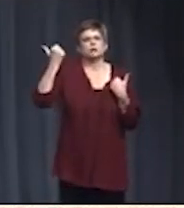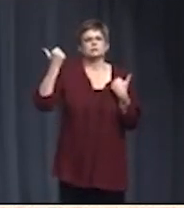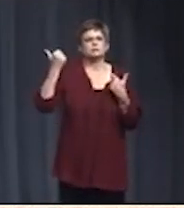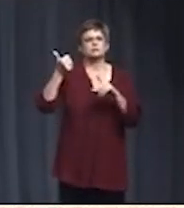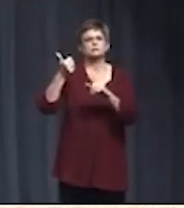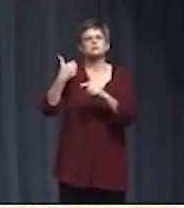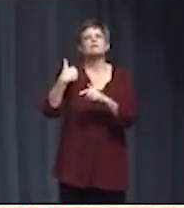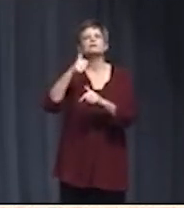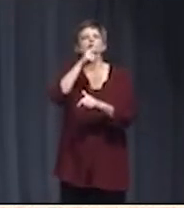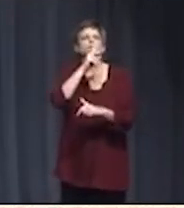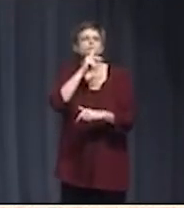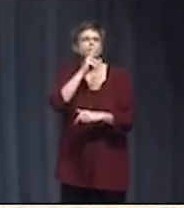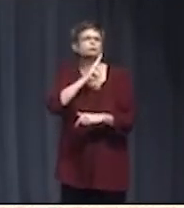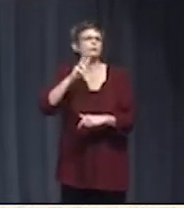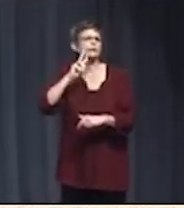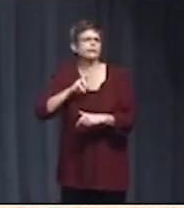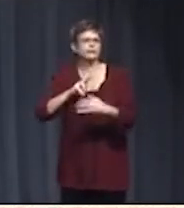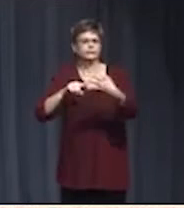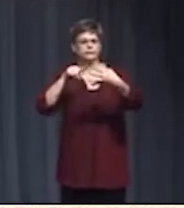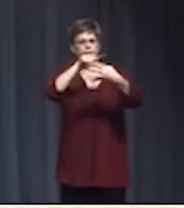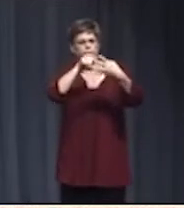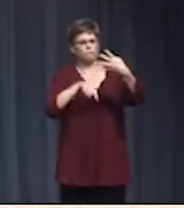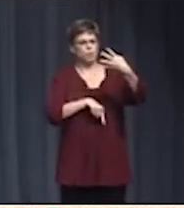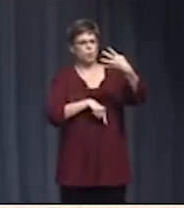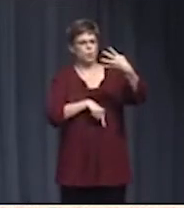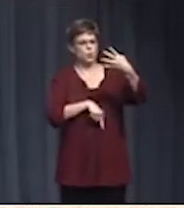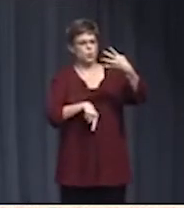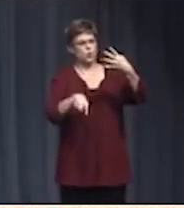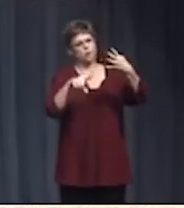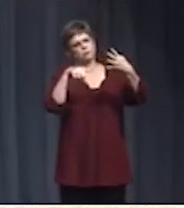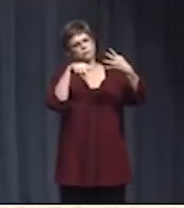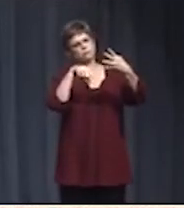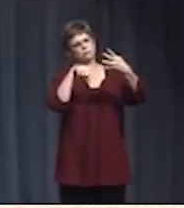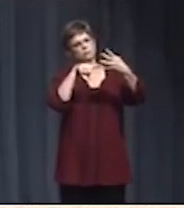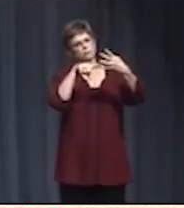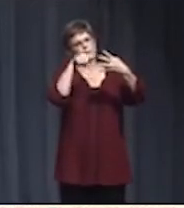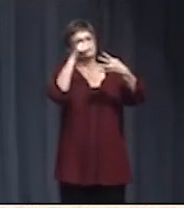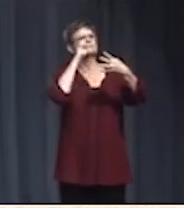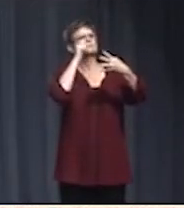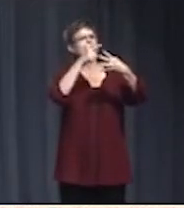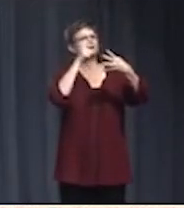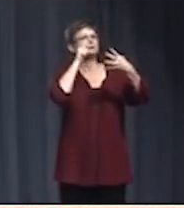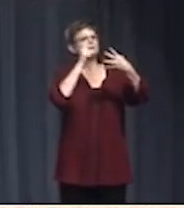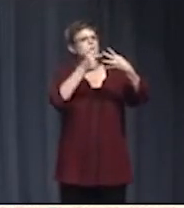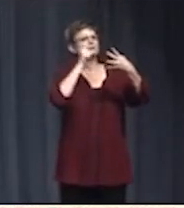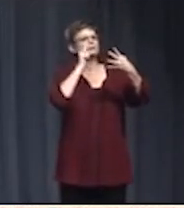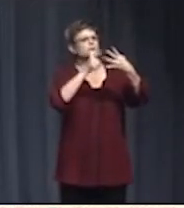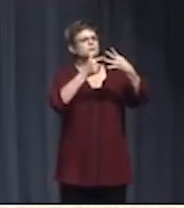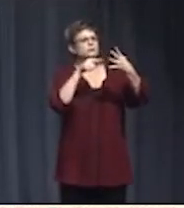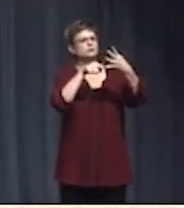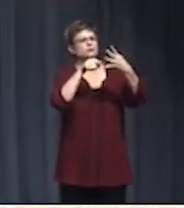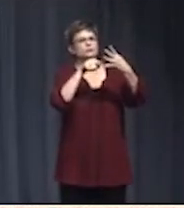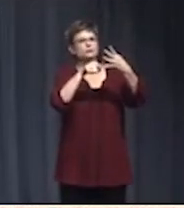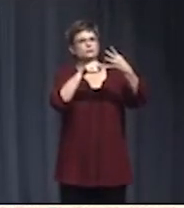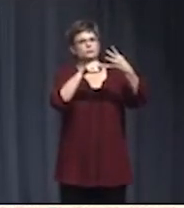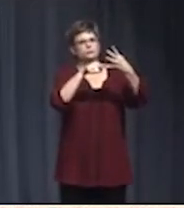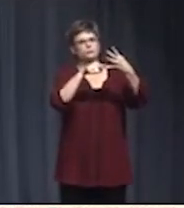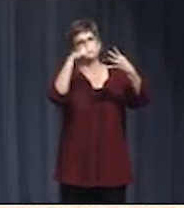of the four children. He was a twin with a sister. and they were the two youngest in the